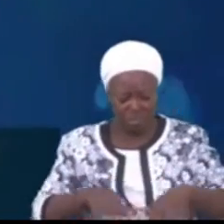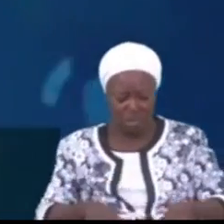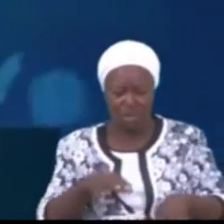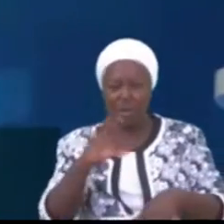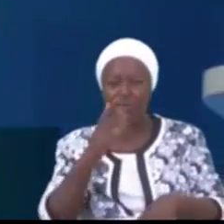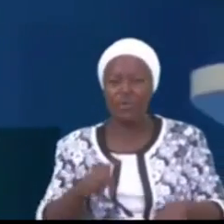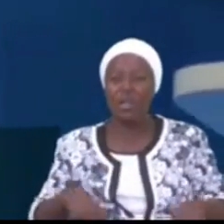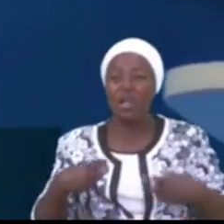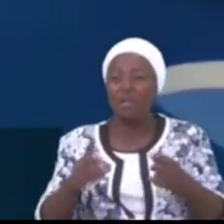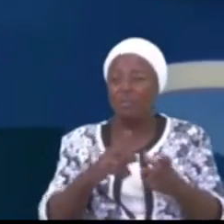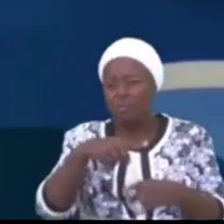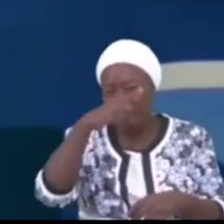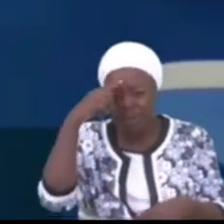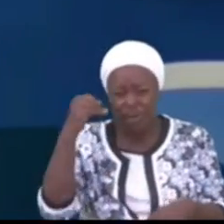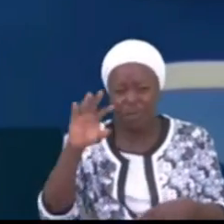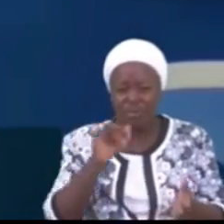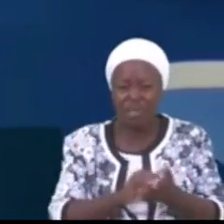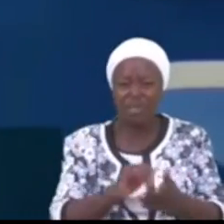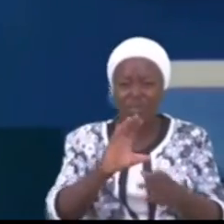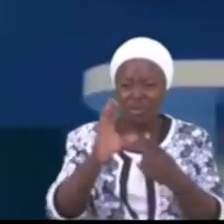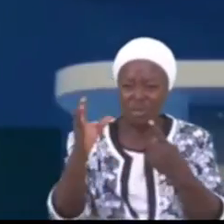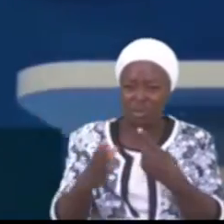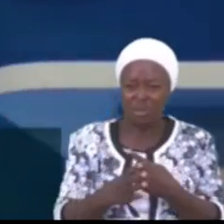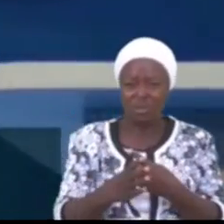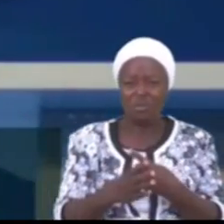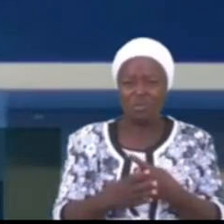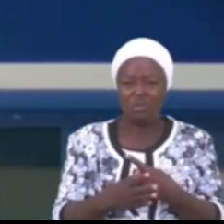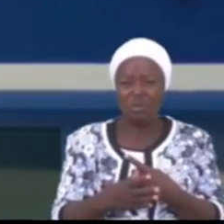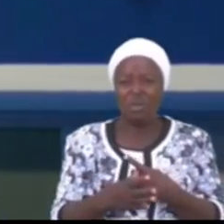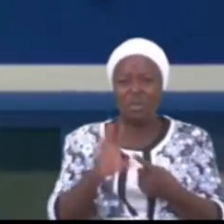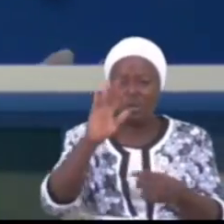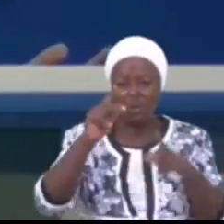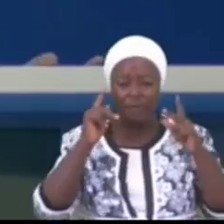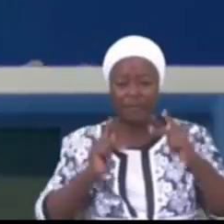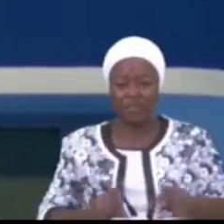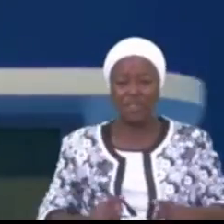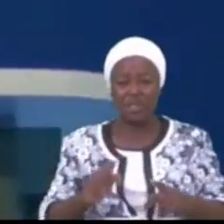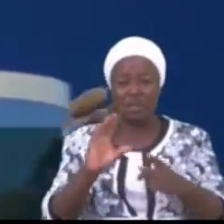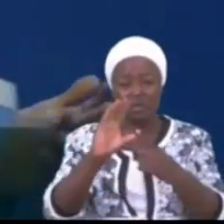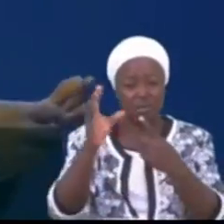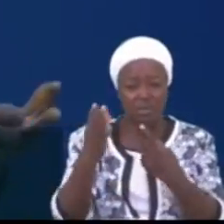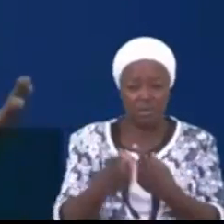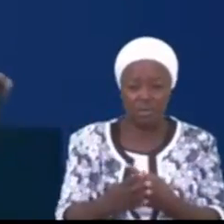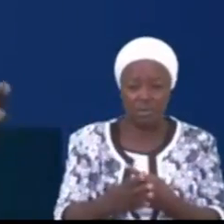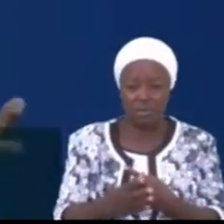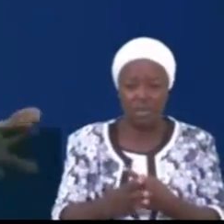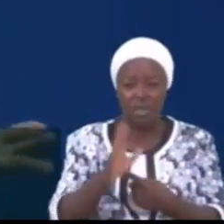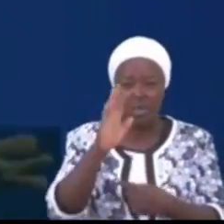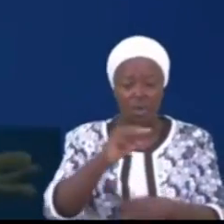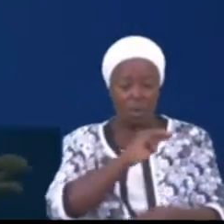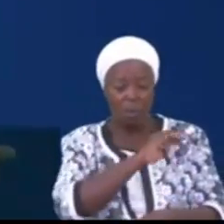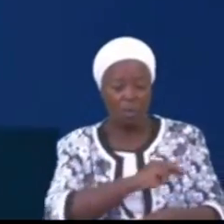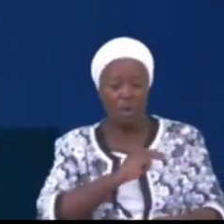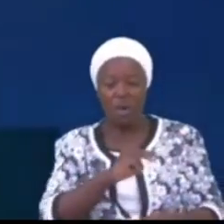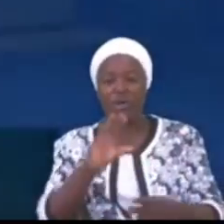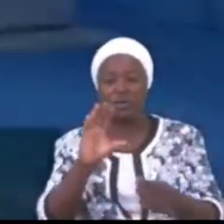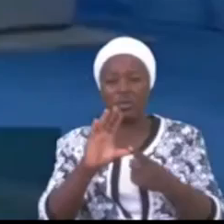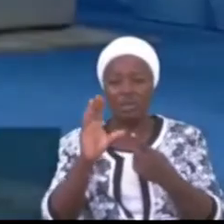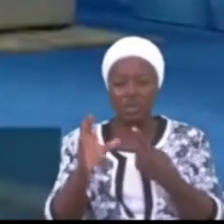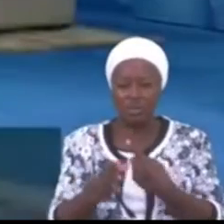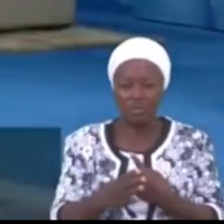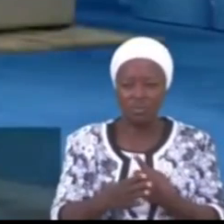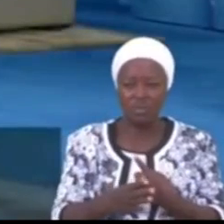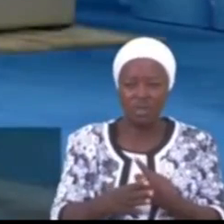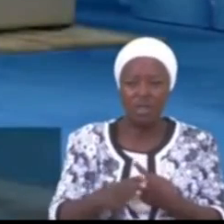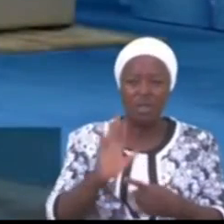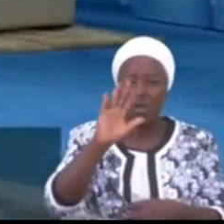life because of your condition, your physical condition, your moral condition,